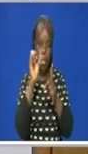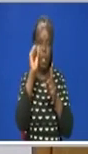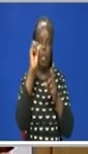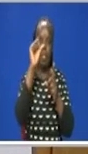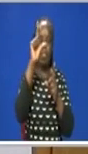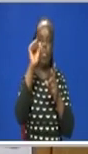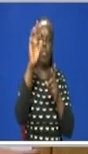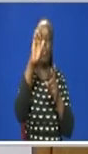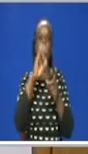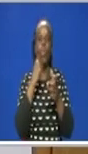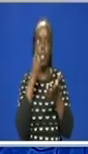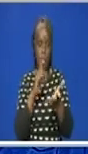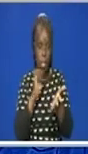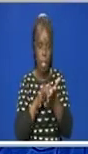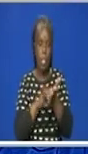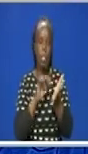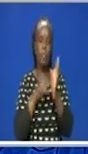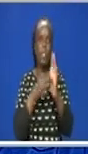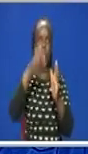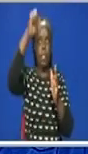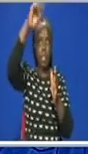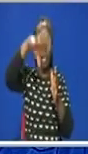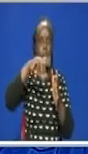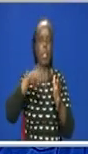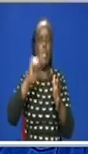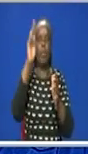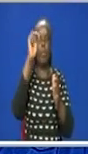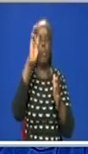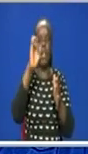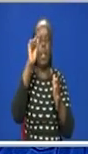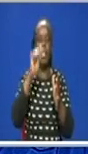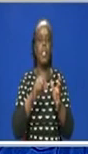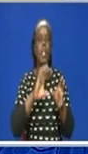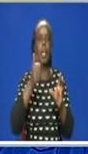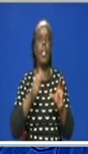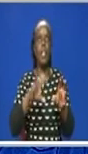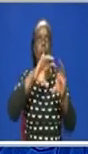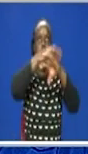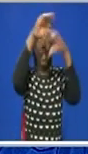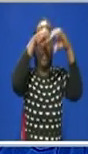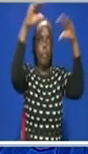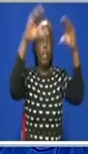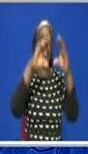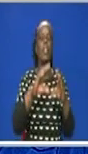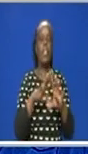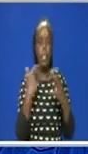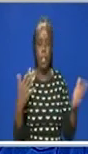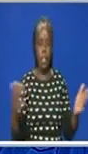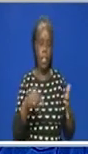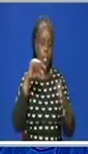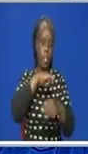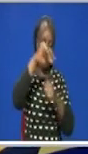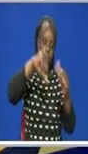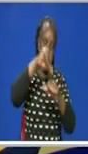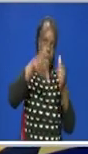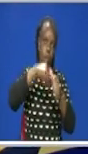the solar system just simply means the sun, the planets, and all other heavenly bodies revolve around the